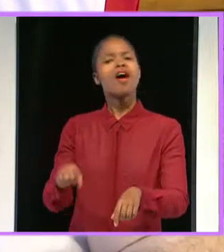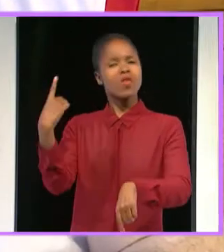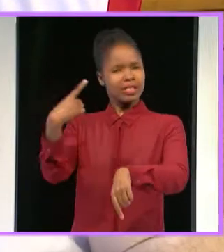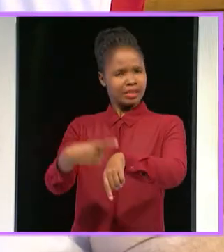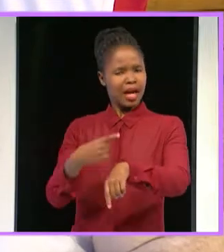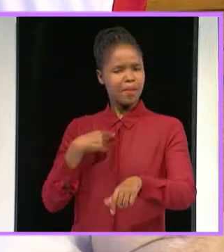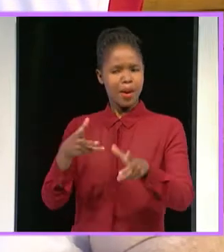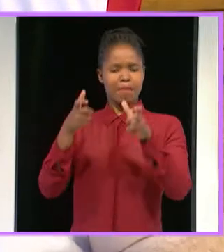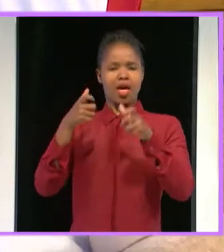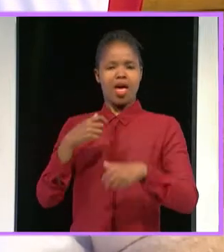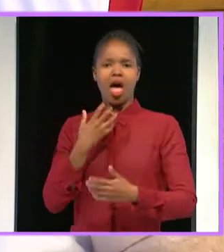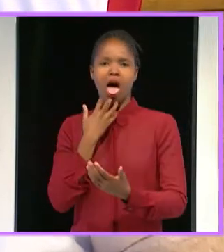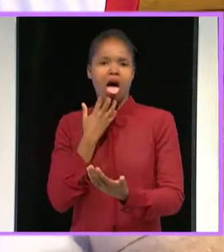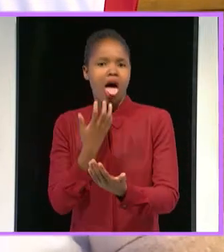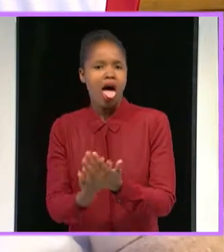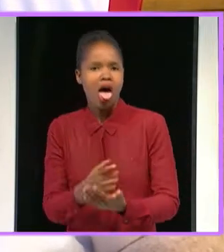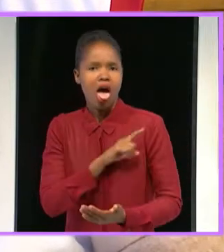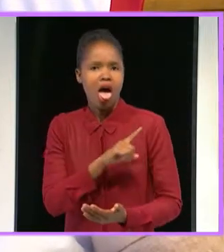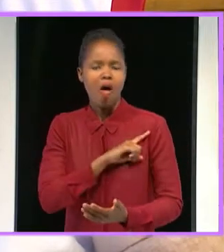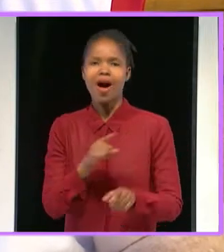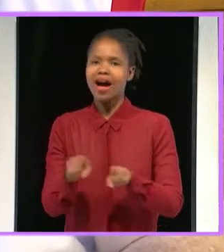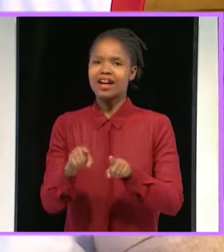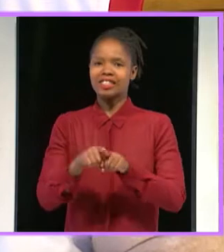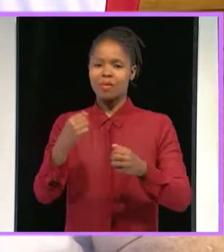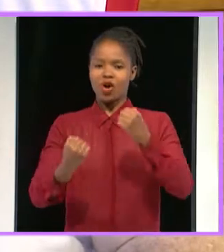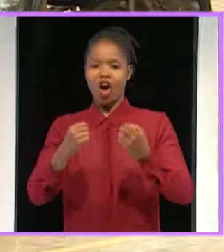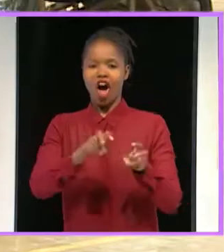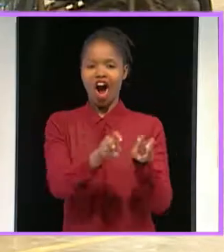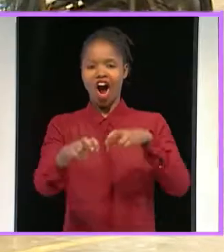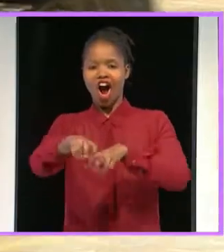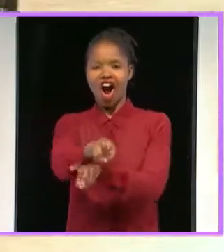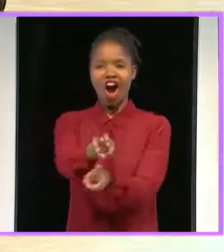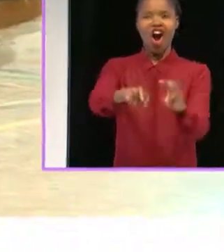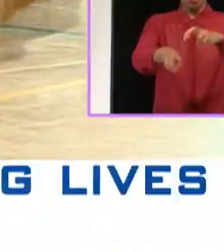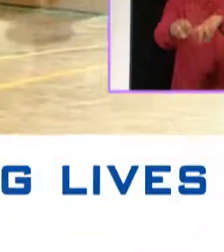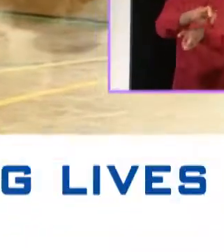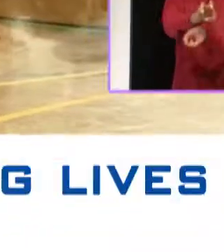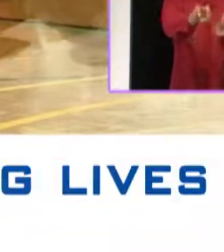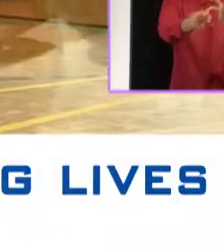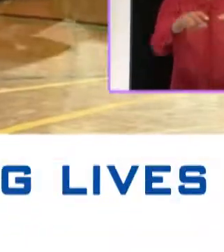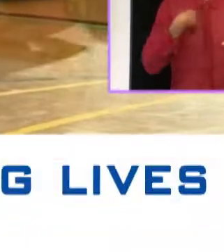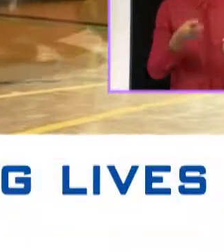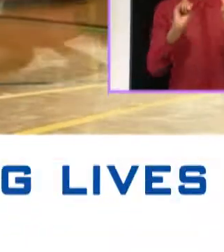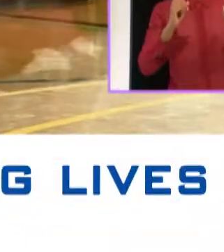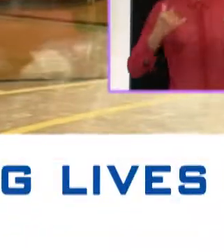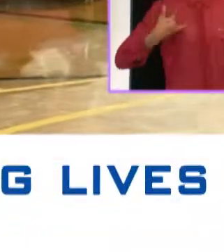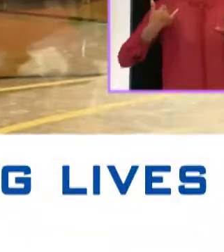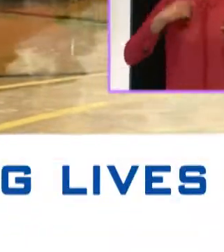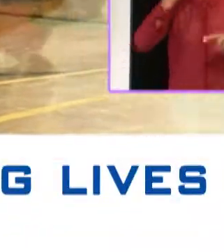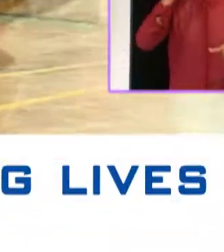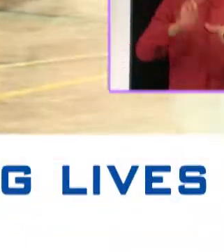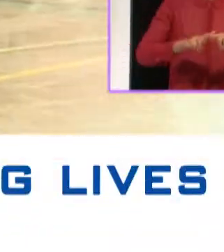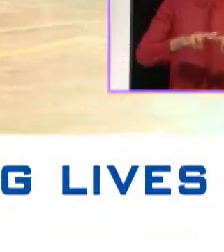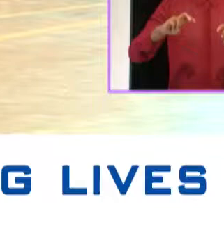that attracted me to the sport is the bumper cars, and it's amazing. I just love bumping the things. Violence, yeah. Yeah. The bumper